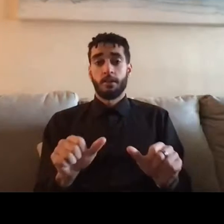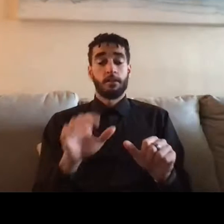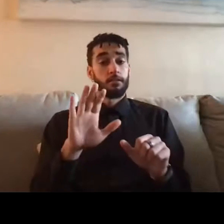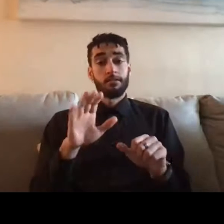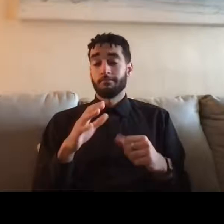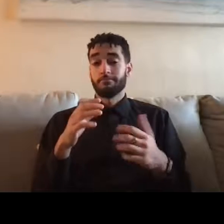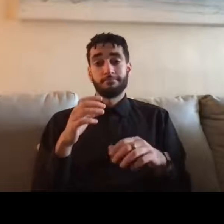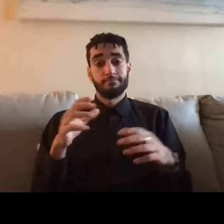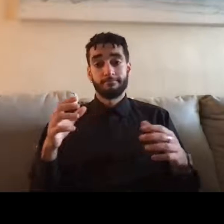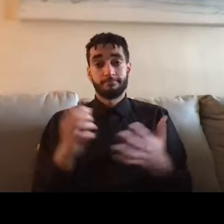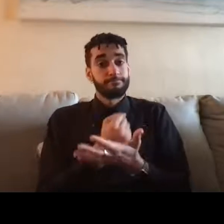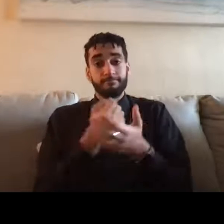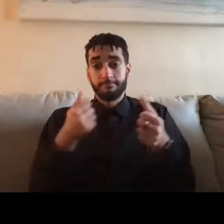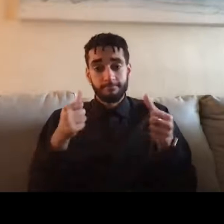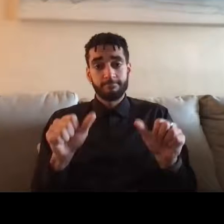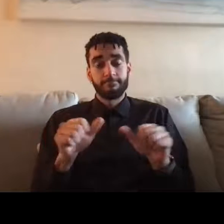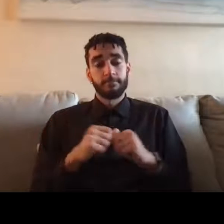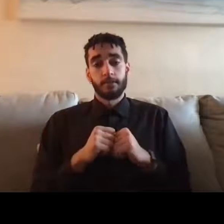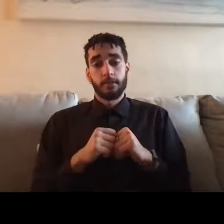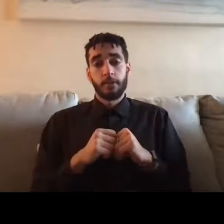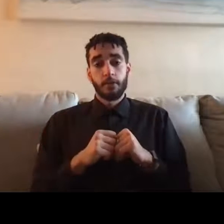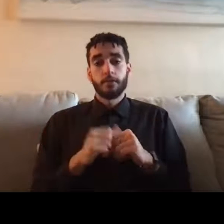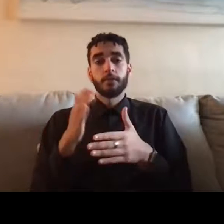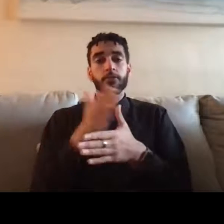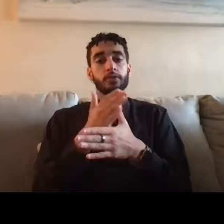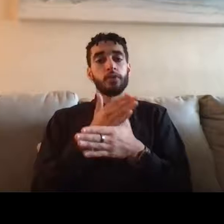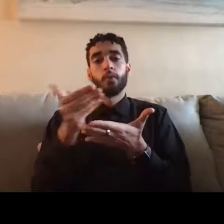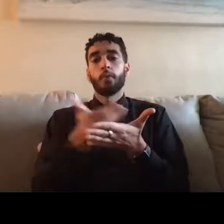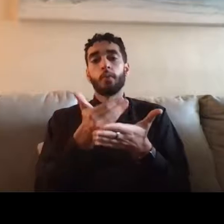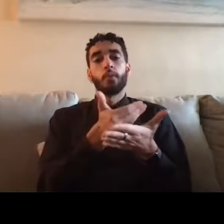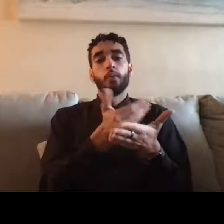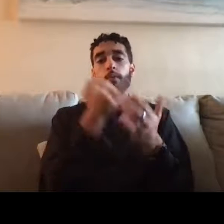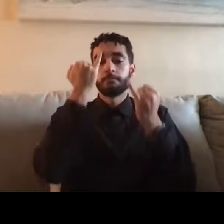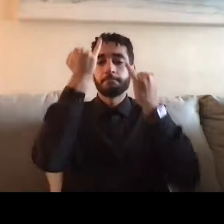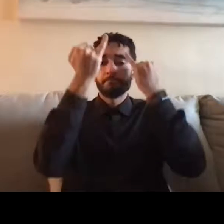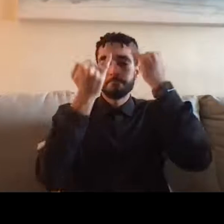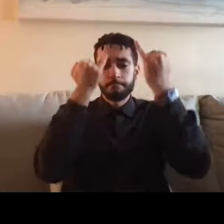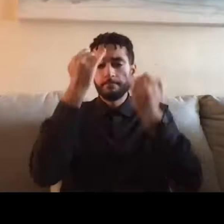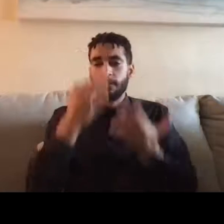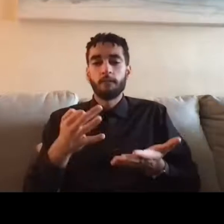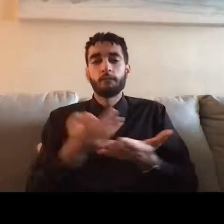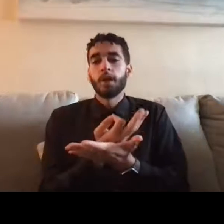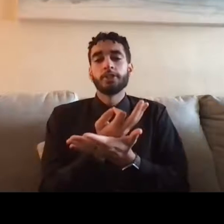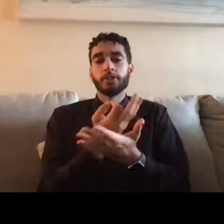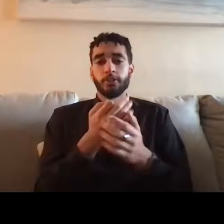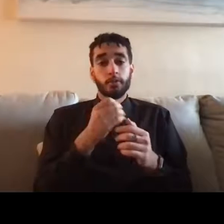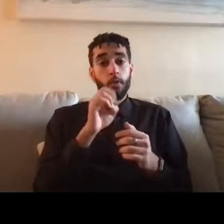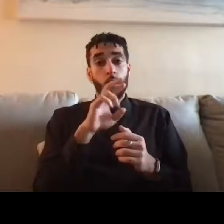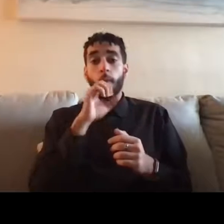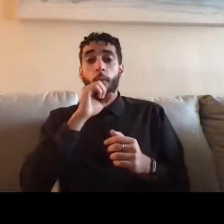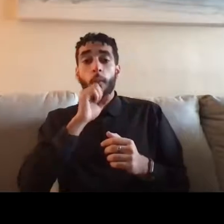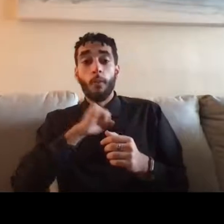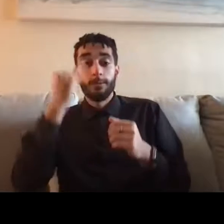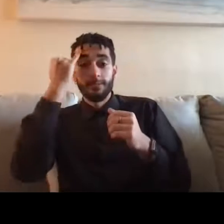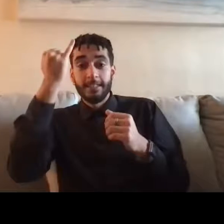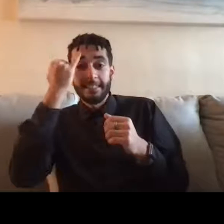can, and share your new and fresh ideas, even recycle some of the old ones that didn't